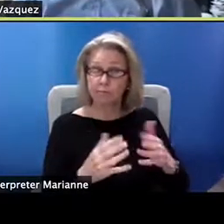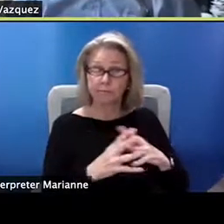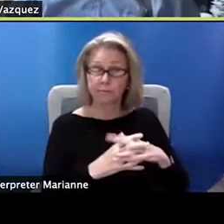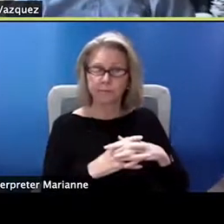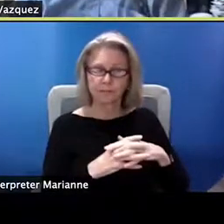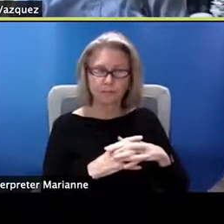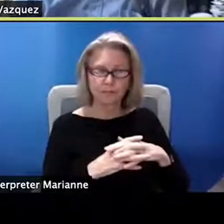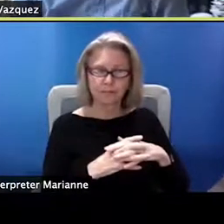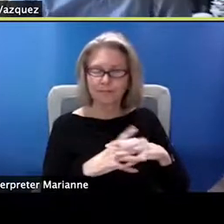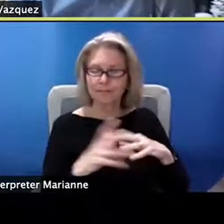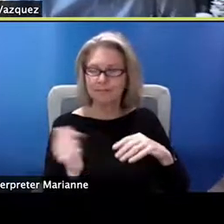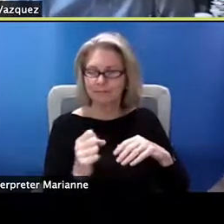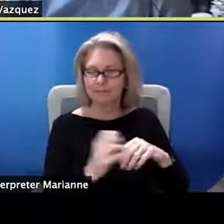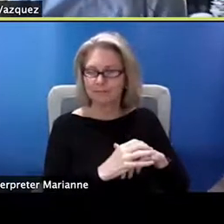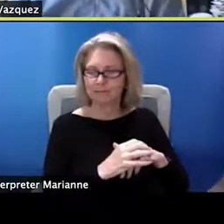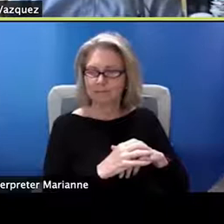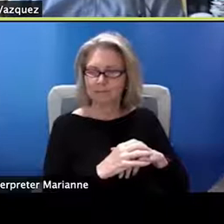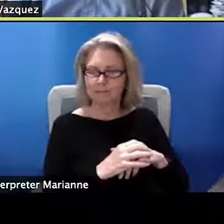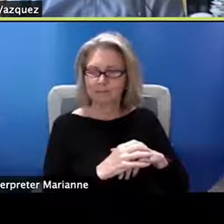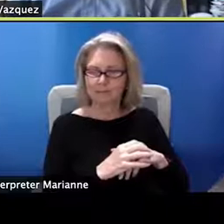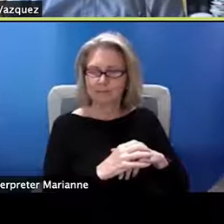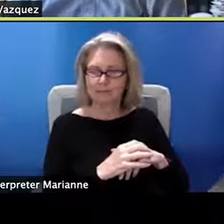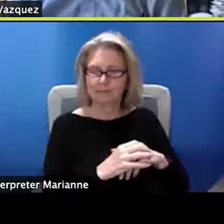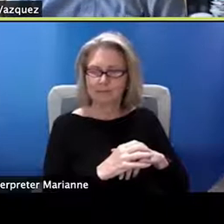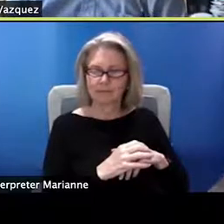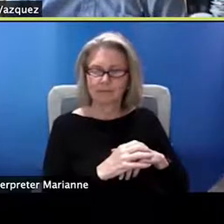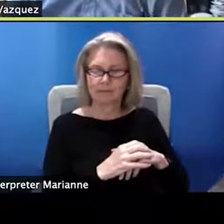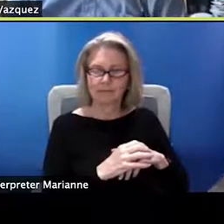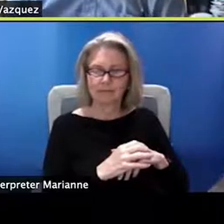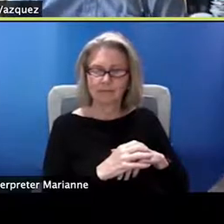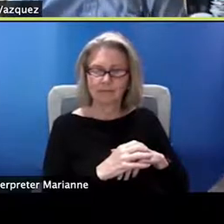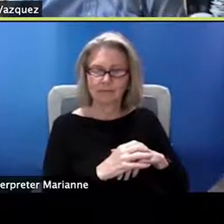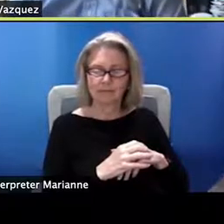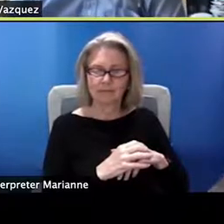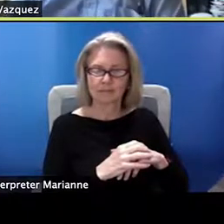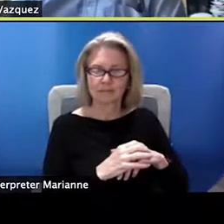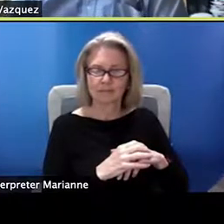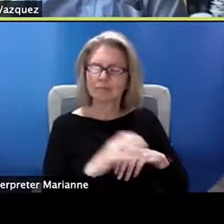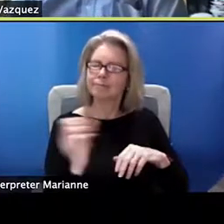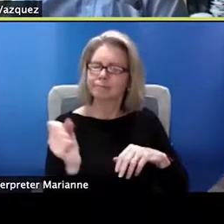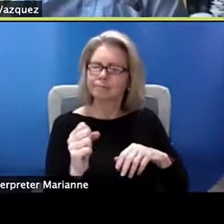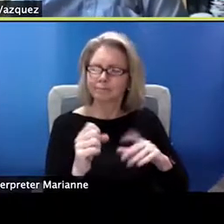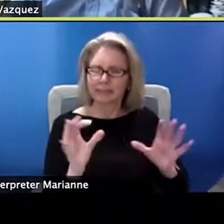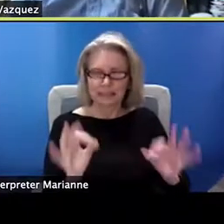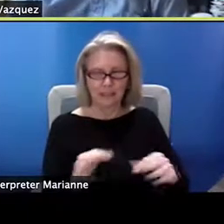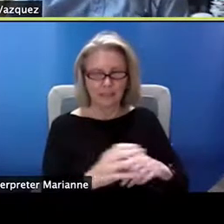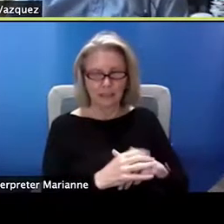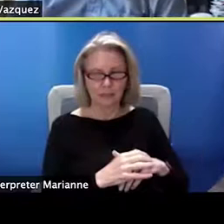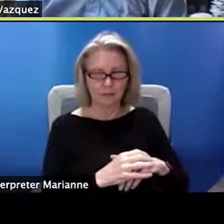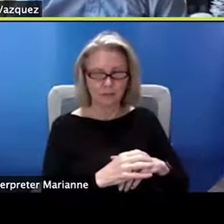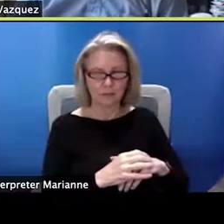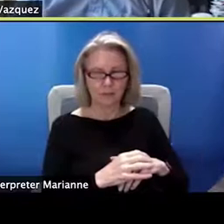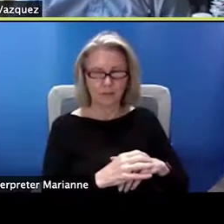Yes, thank you. Thank you, Emeka. There's definitely, I'm